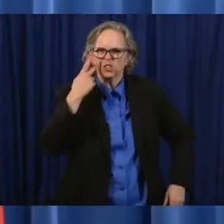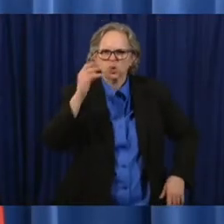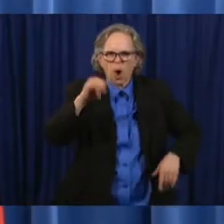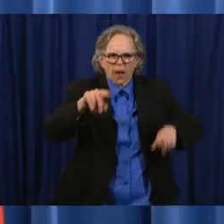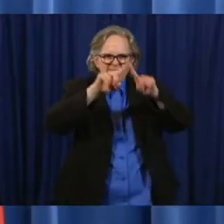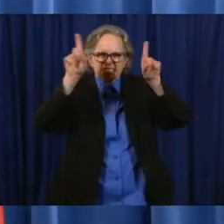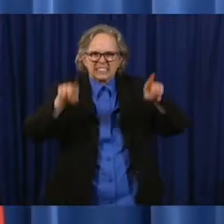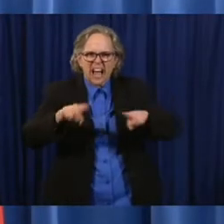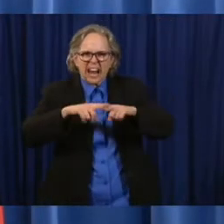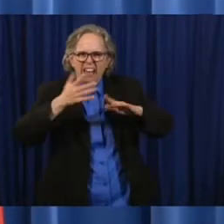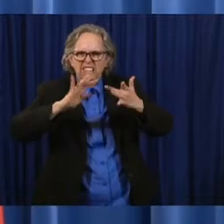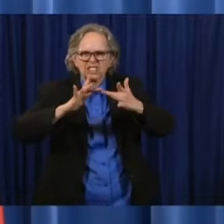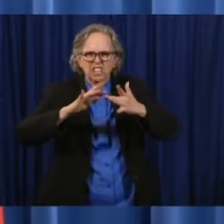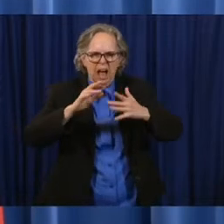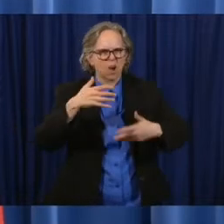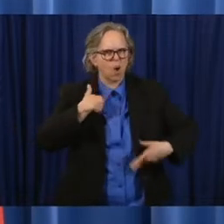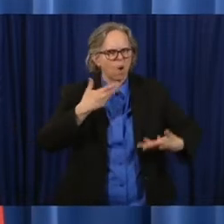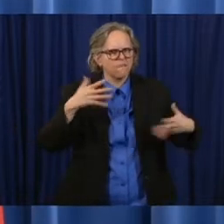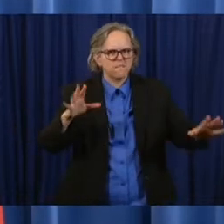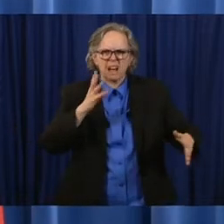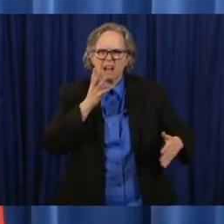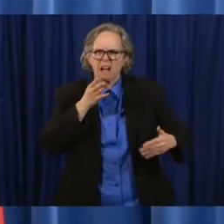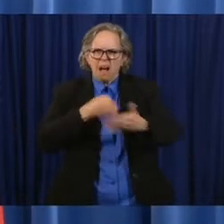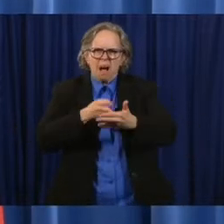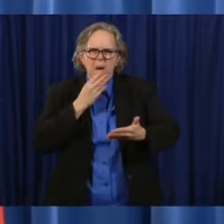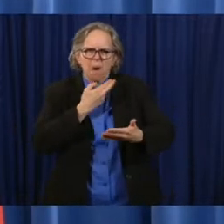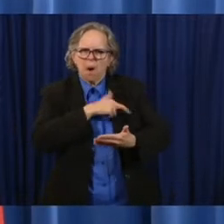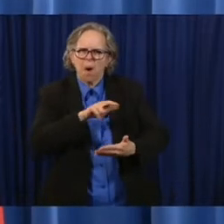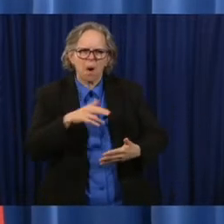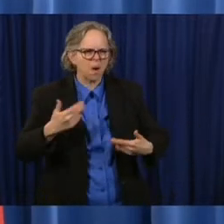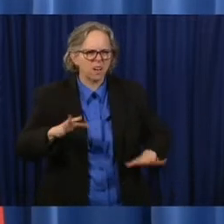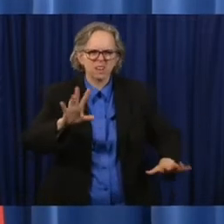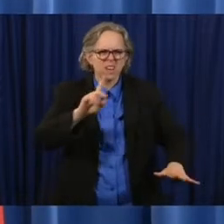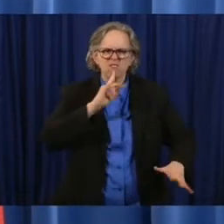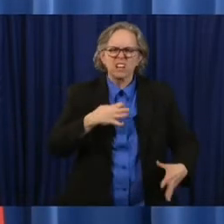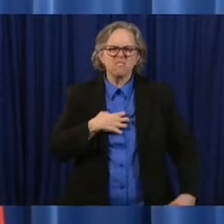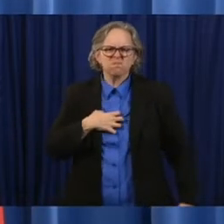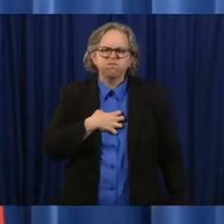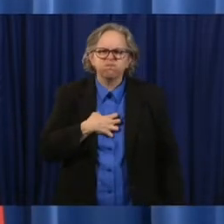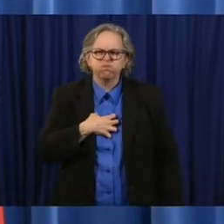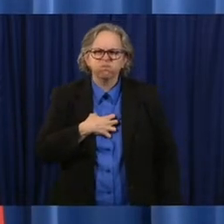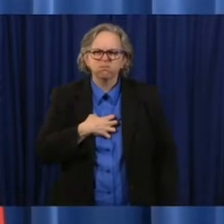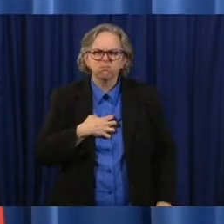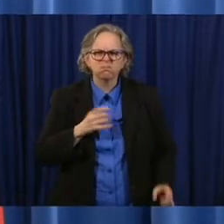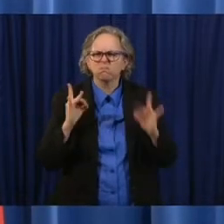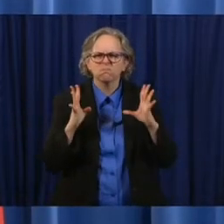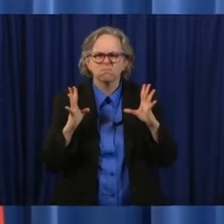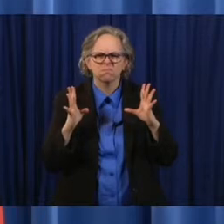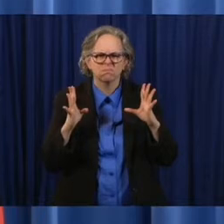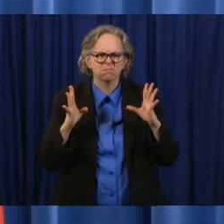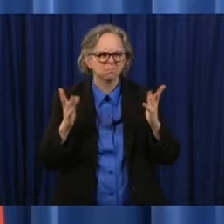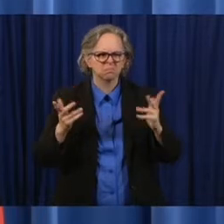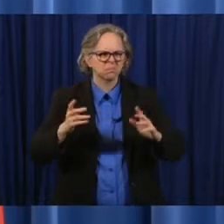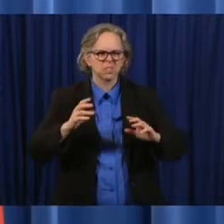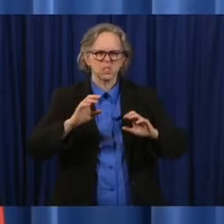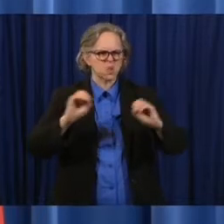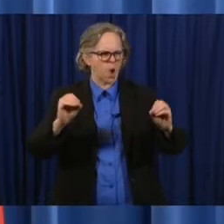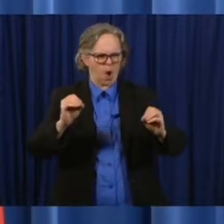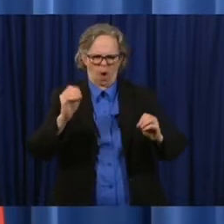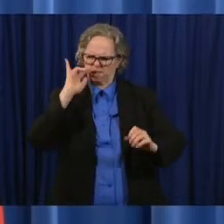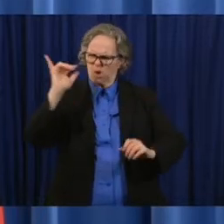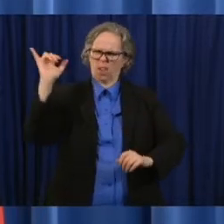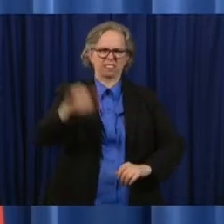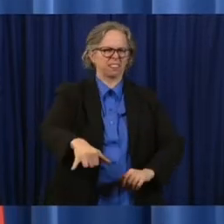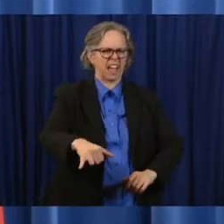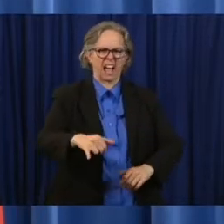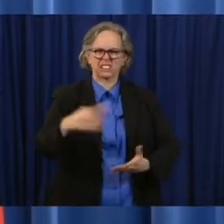internet. It was disgusting. It was vile, and it should have no place in this discussion or